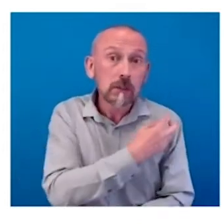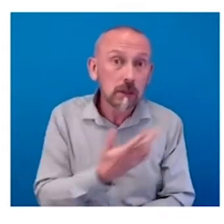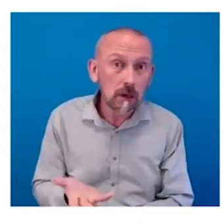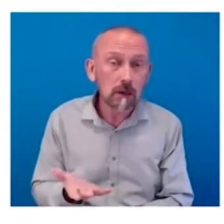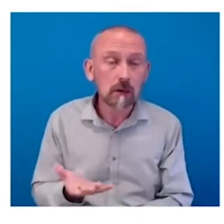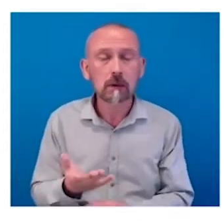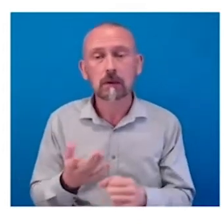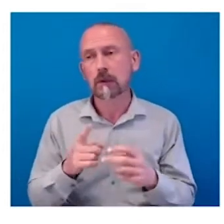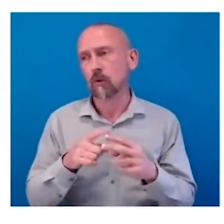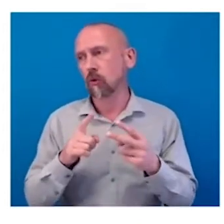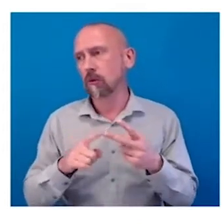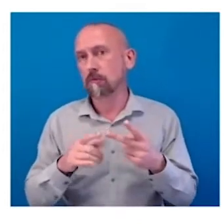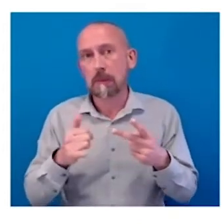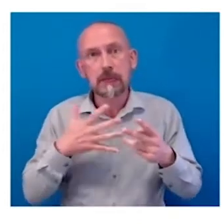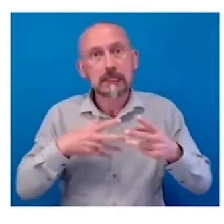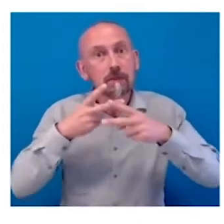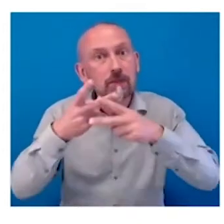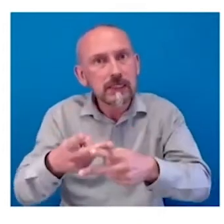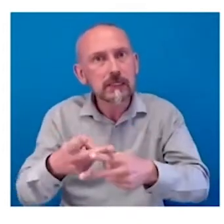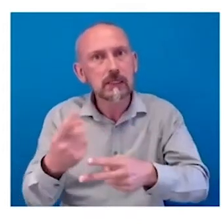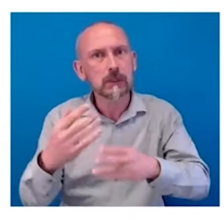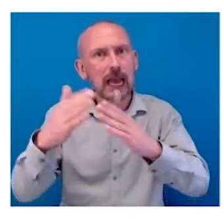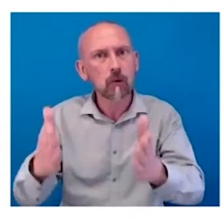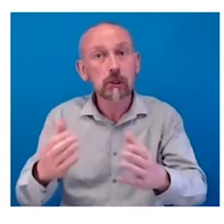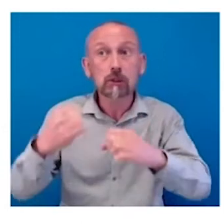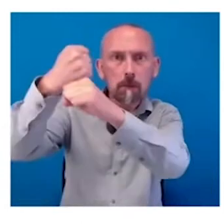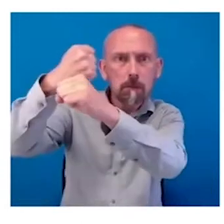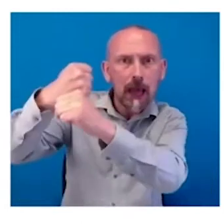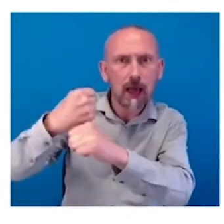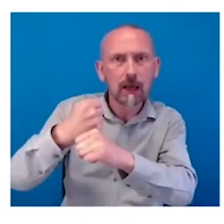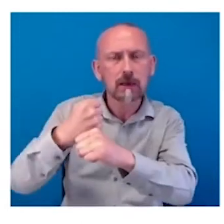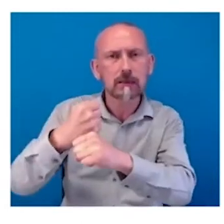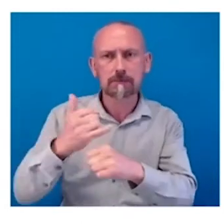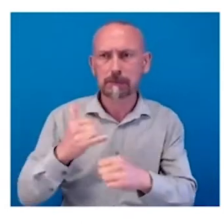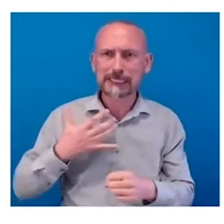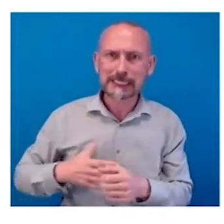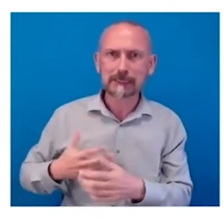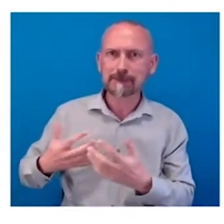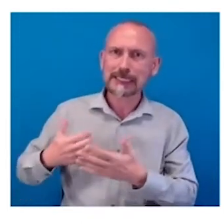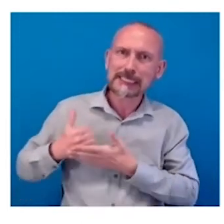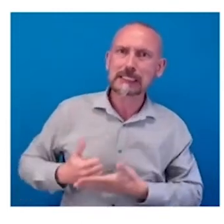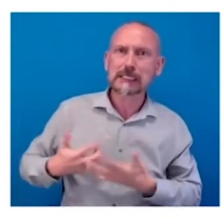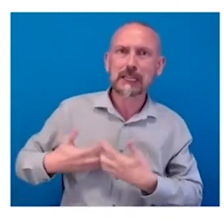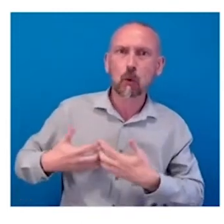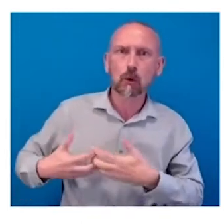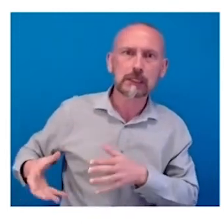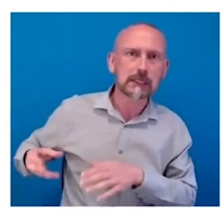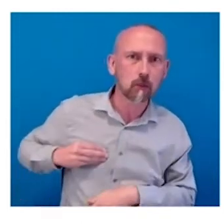people's houses to do repairs. There is technology out there that can support disabled people in those roles. And